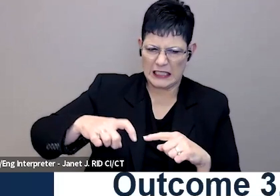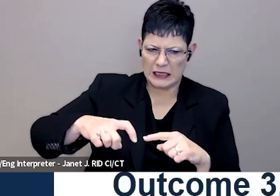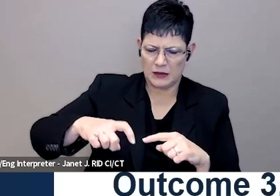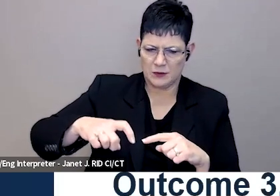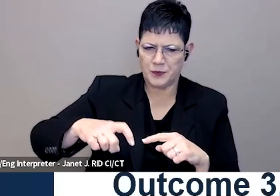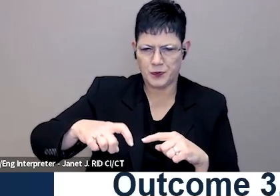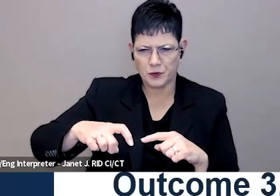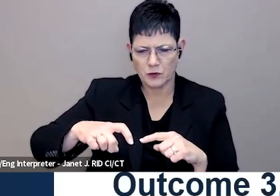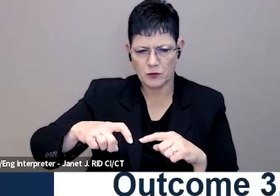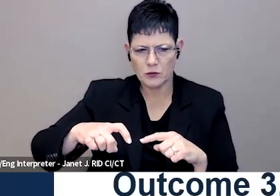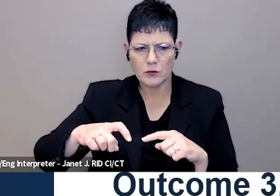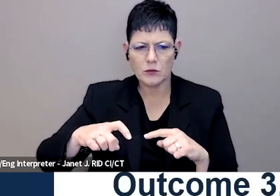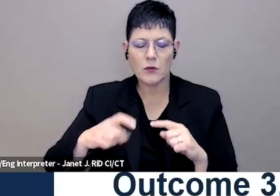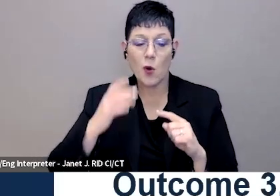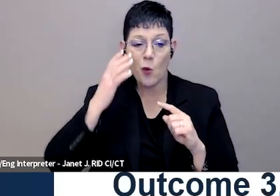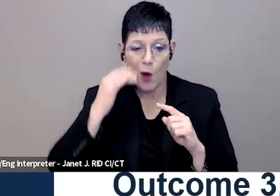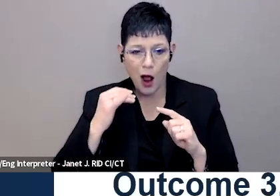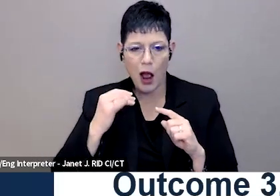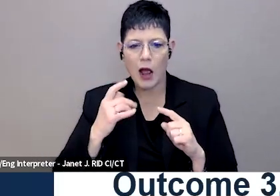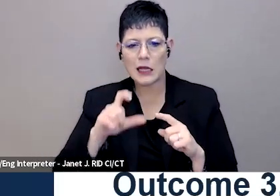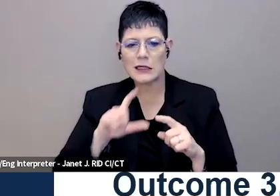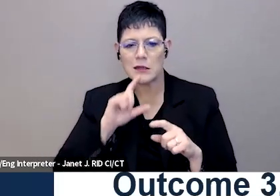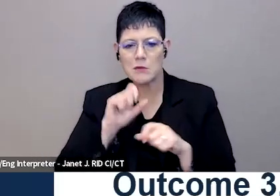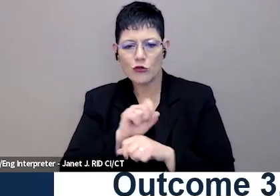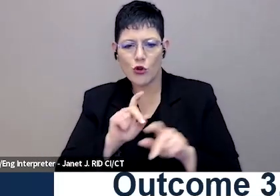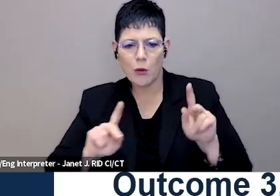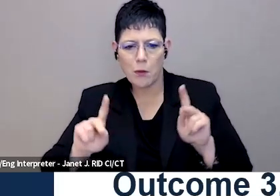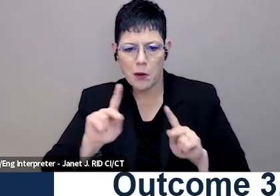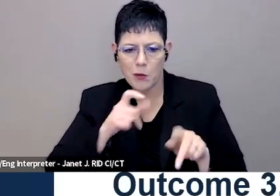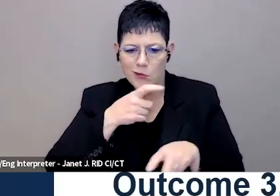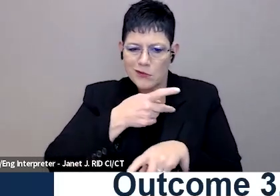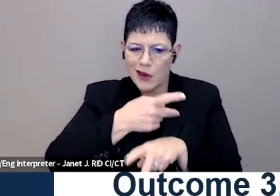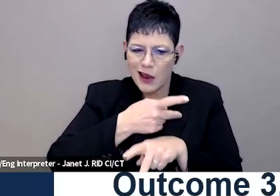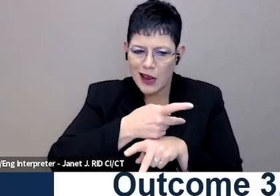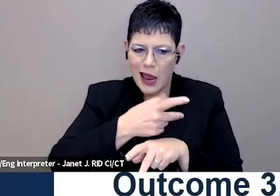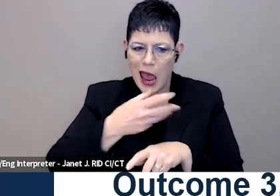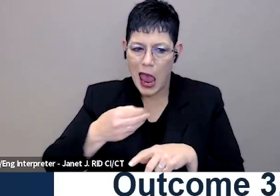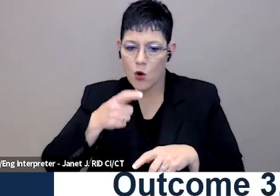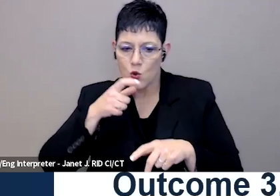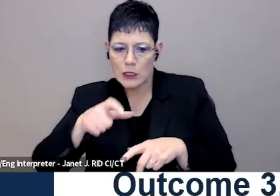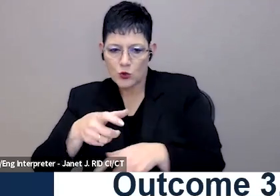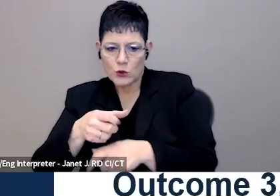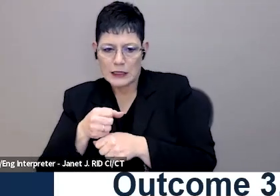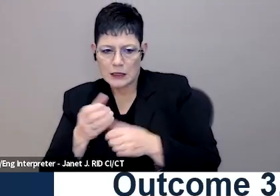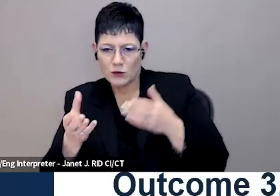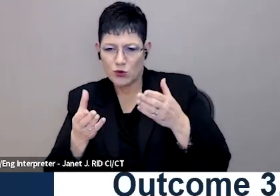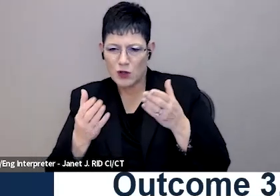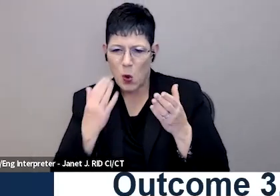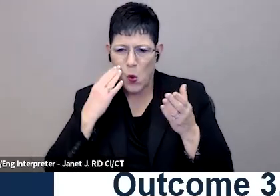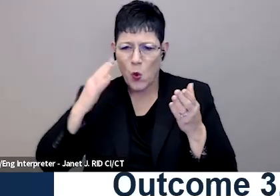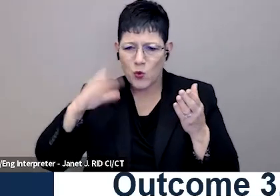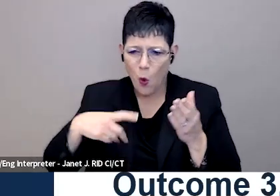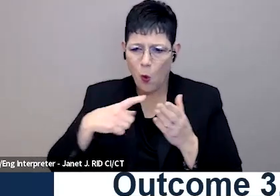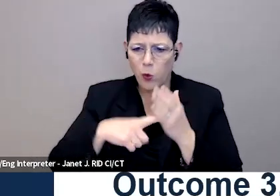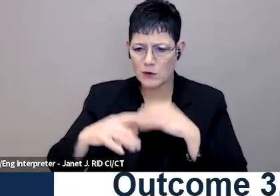make sure that family caregivers and people who need these services know about